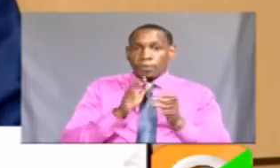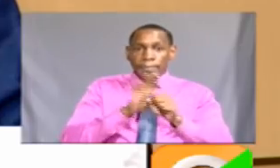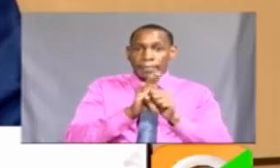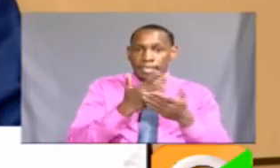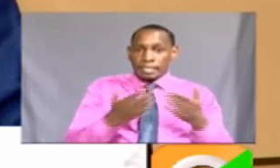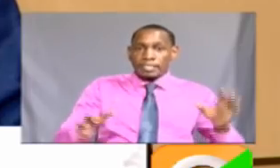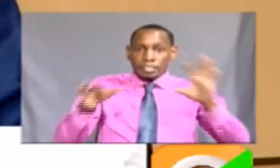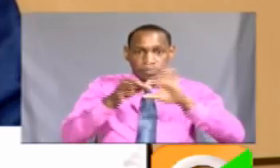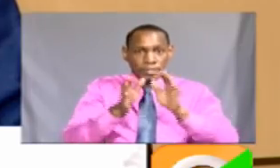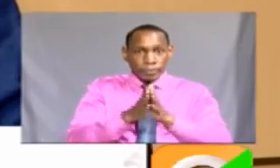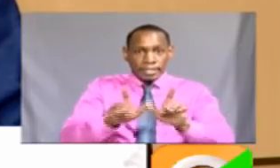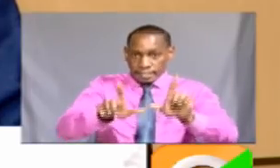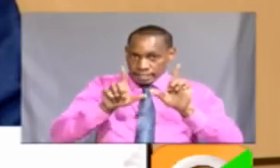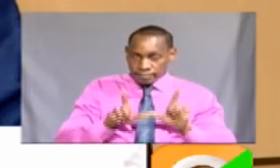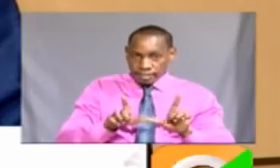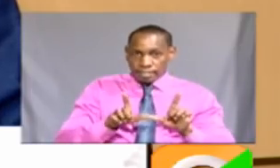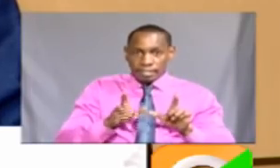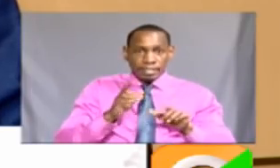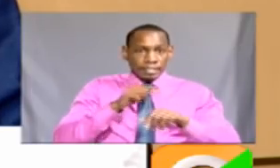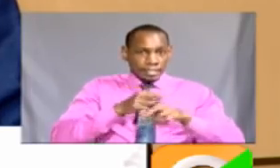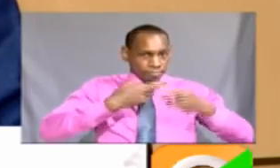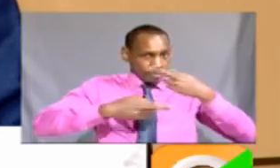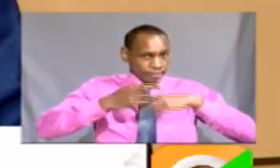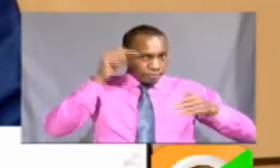that are coming into it. And when we think critically,